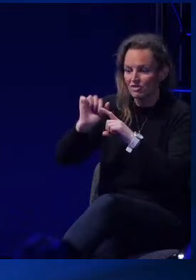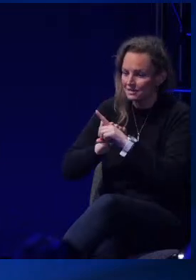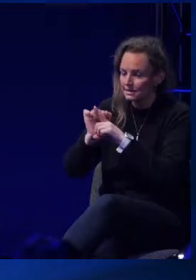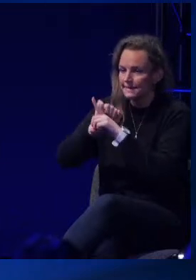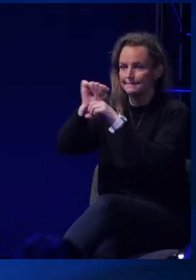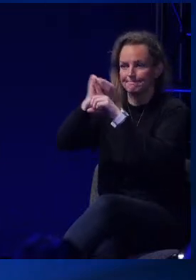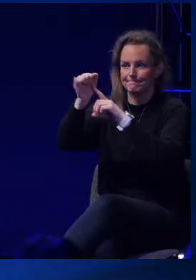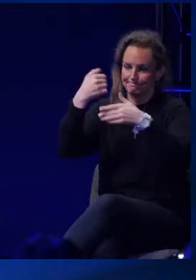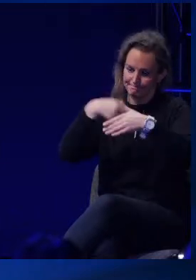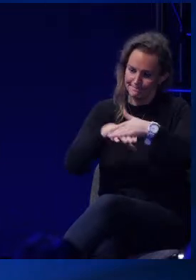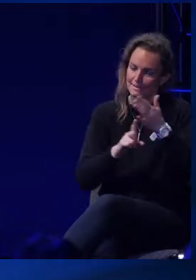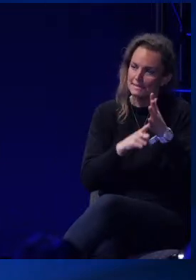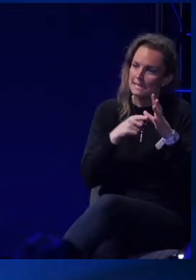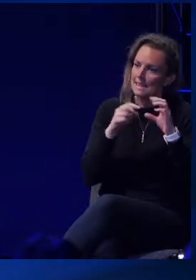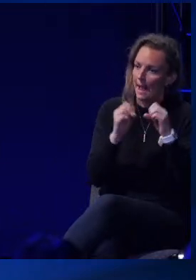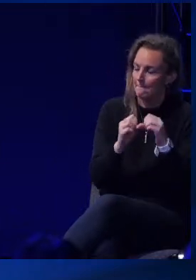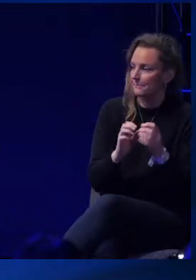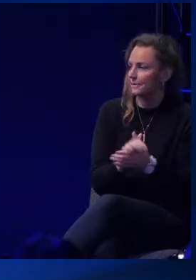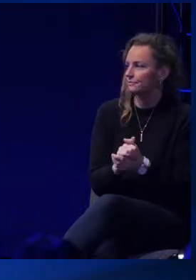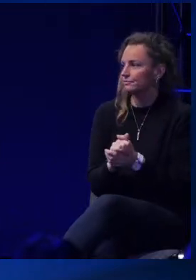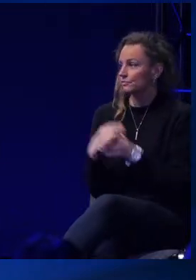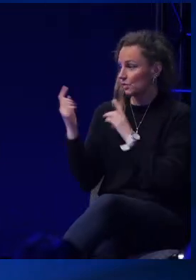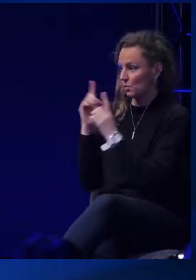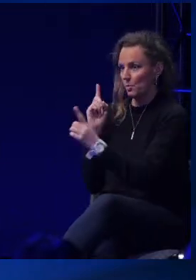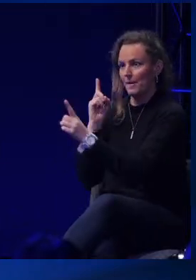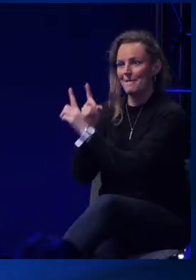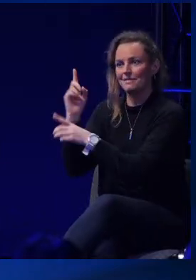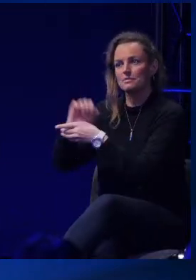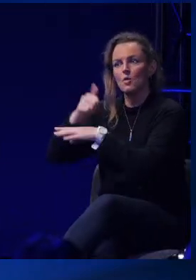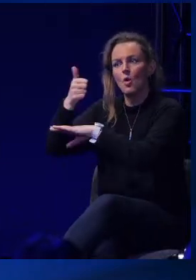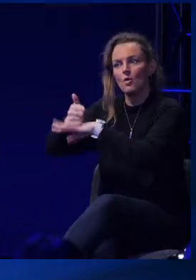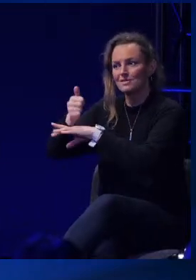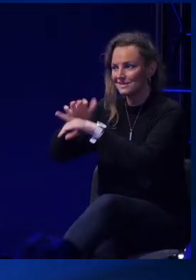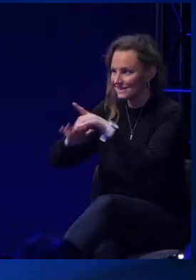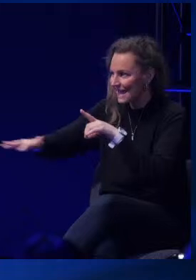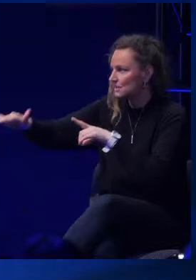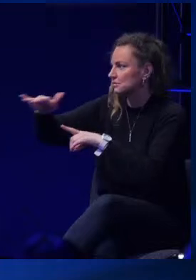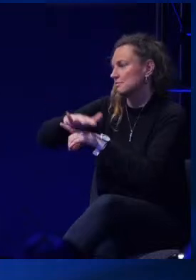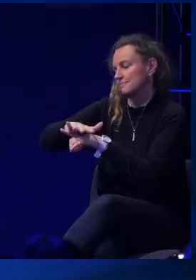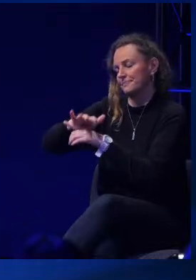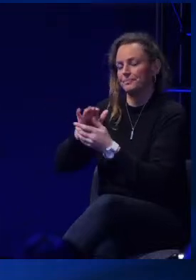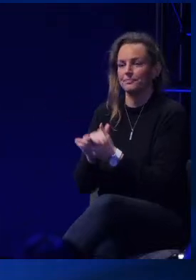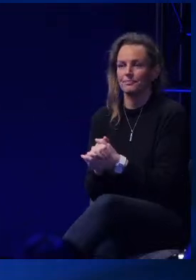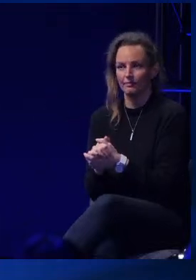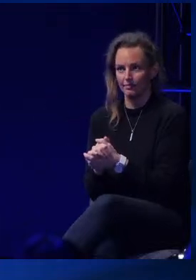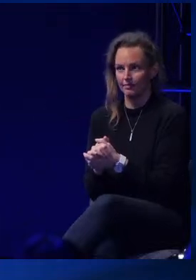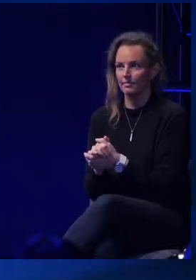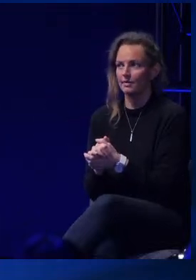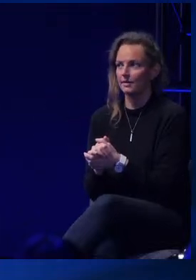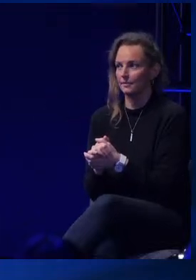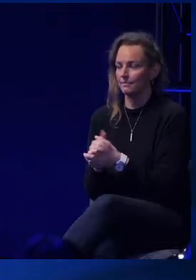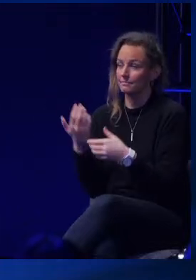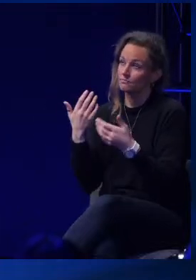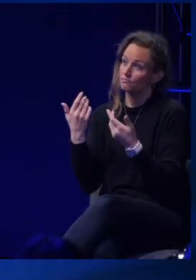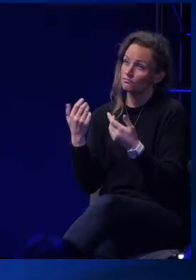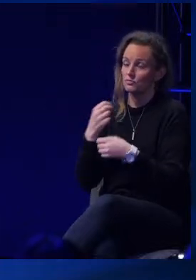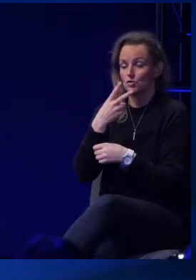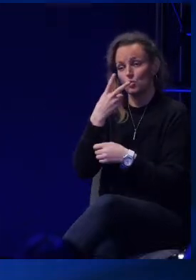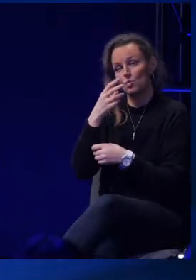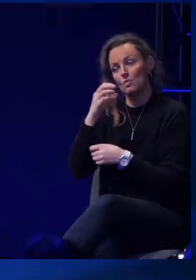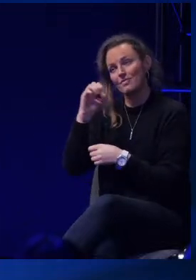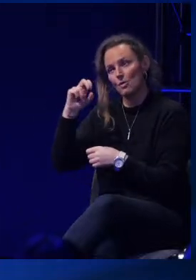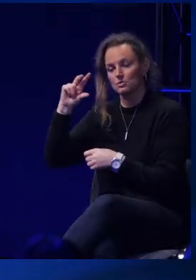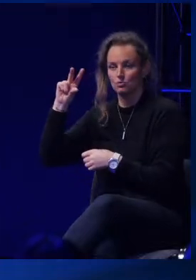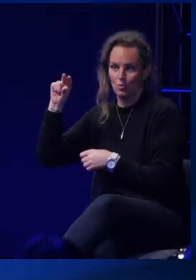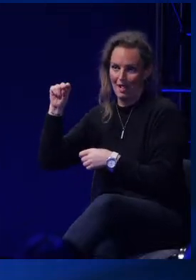lab, and we met on the set of Leviathan in